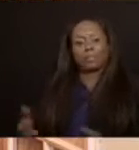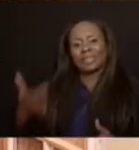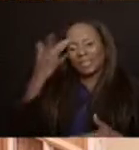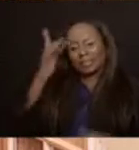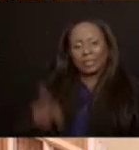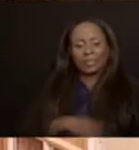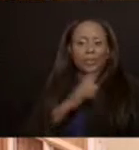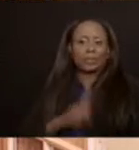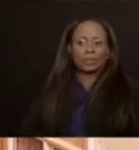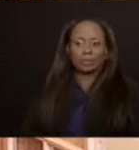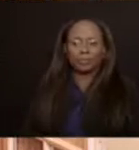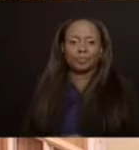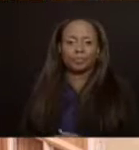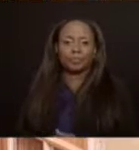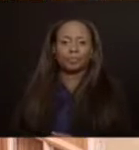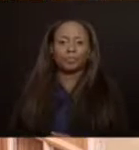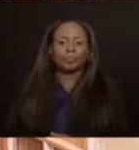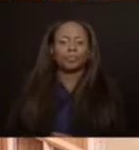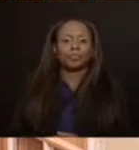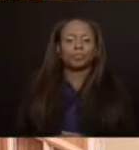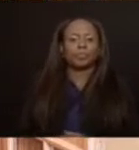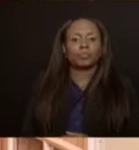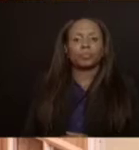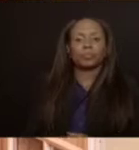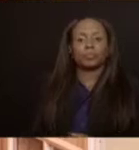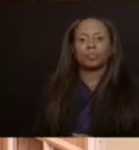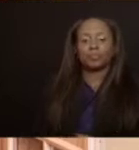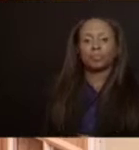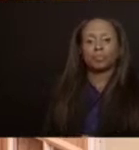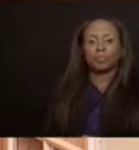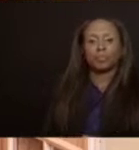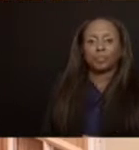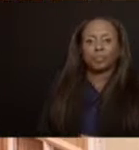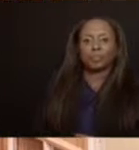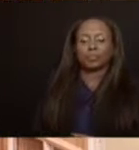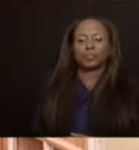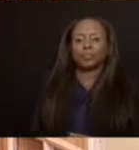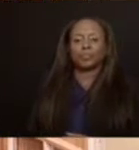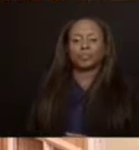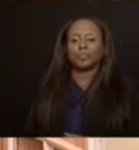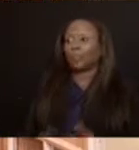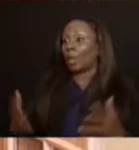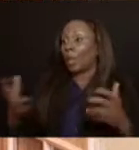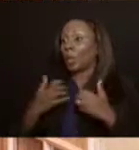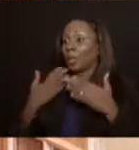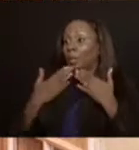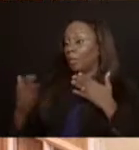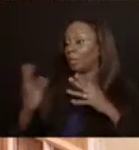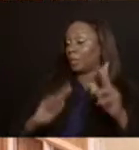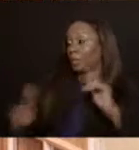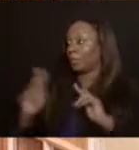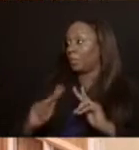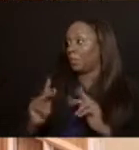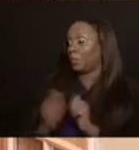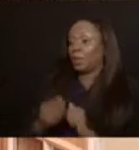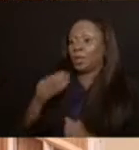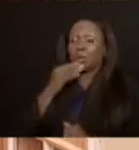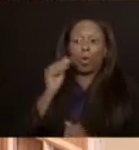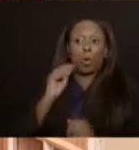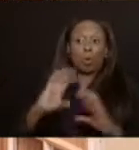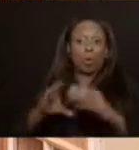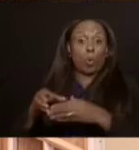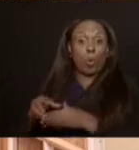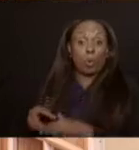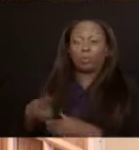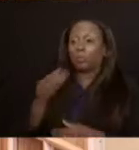So, as I've said earlier, I want to thank the others with the home quarantine and the home isolation program. We've agreed that we're